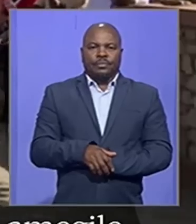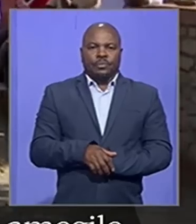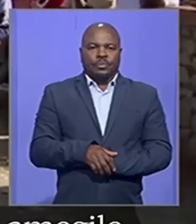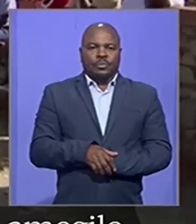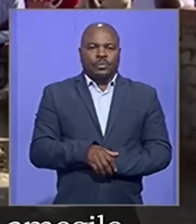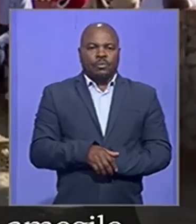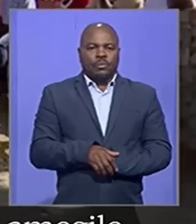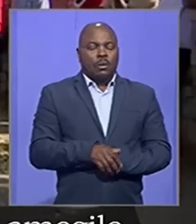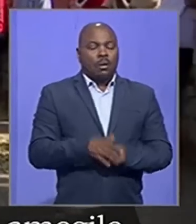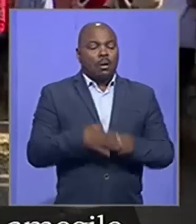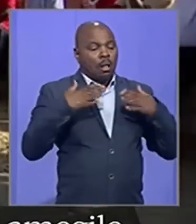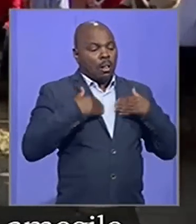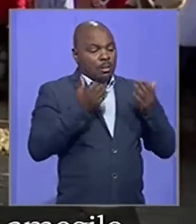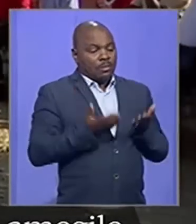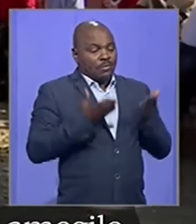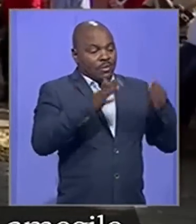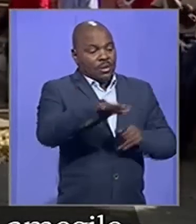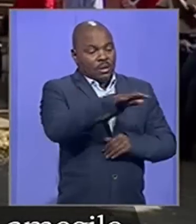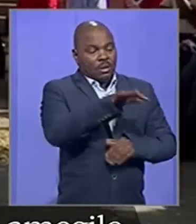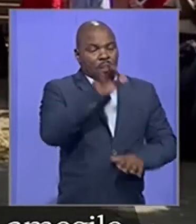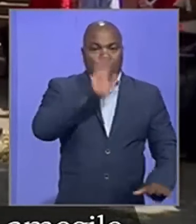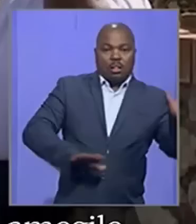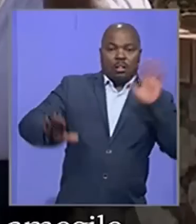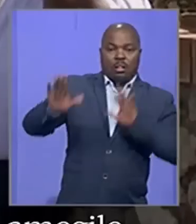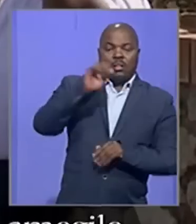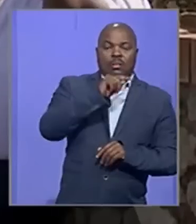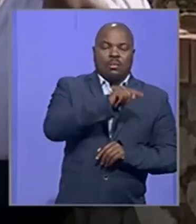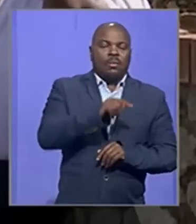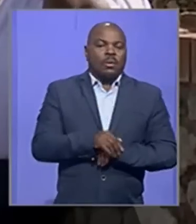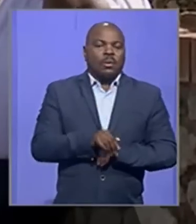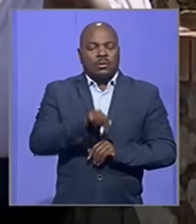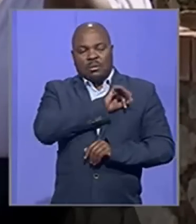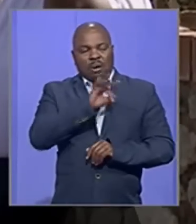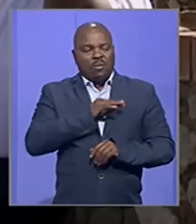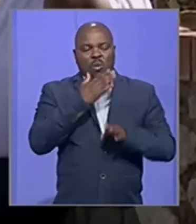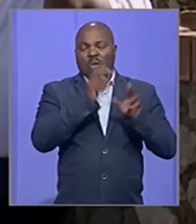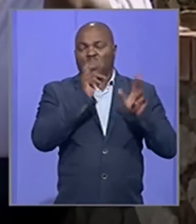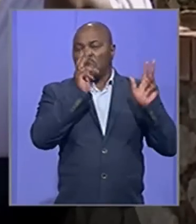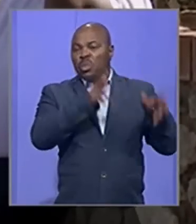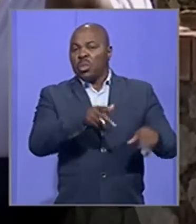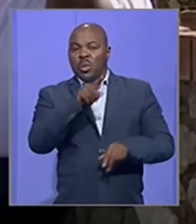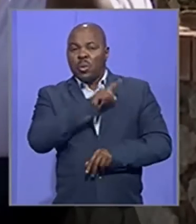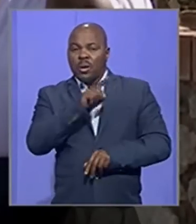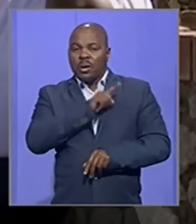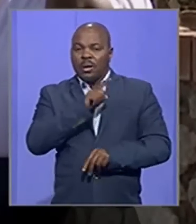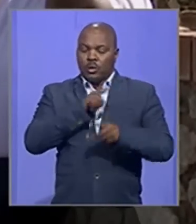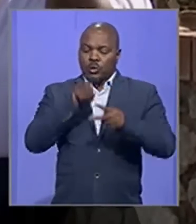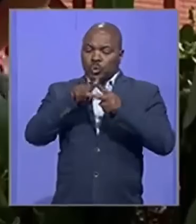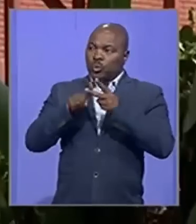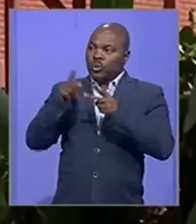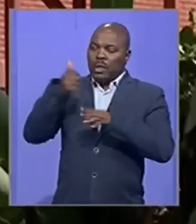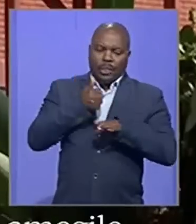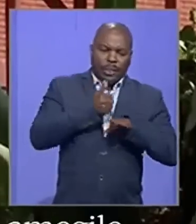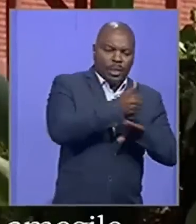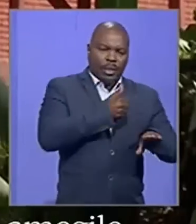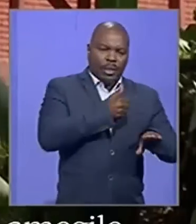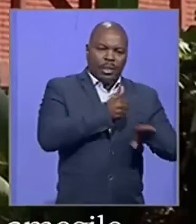Ditirelo tša thušo ya maphelo di amegile bookelong bjo. Bašomi ba ngadile mošomo morago ga ditirelo tše pedi tša